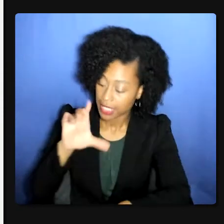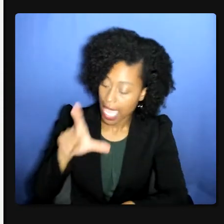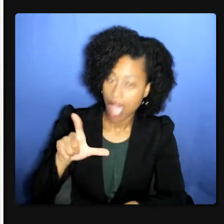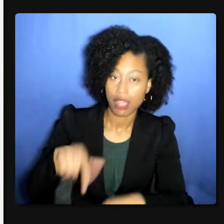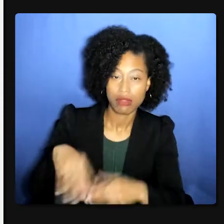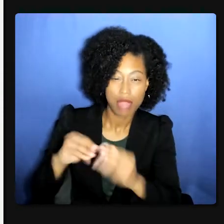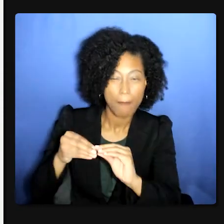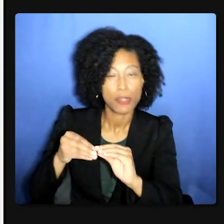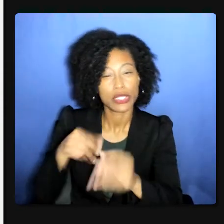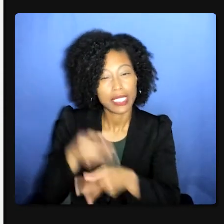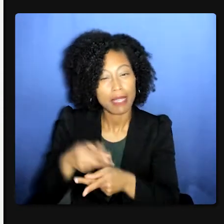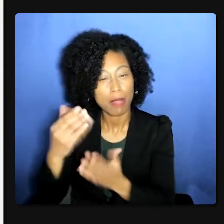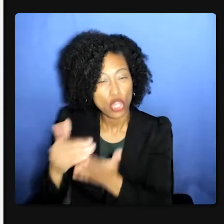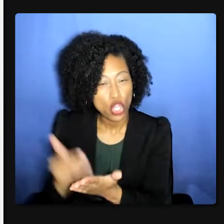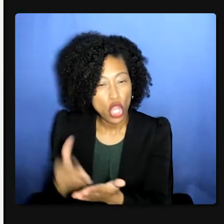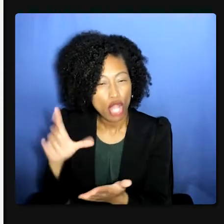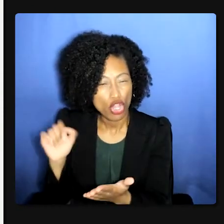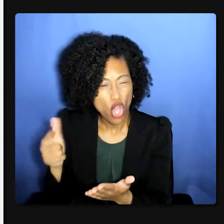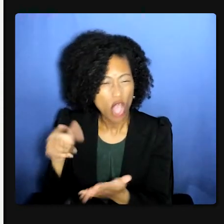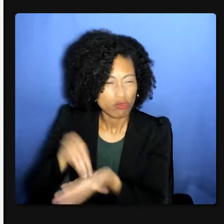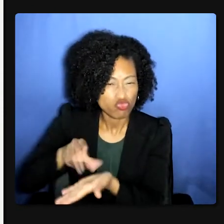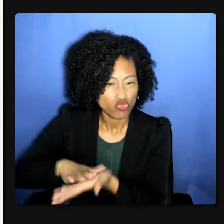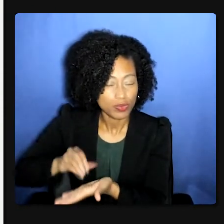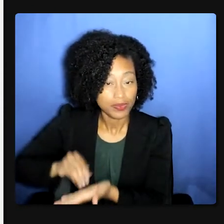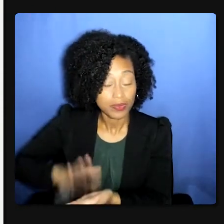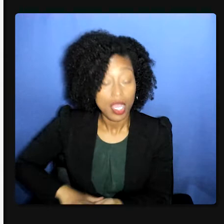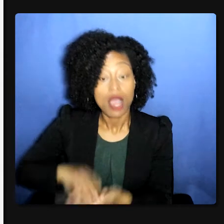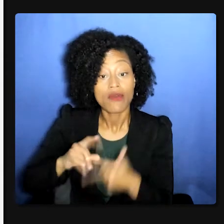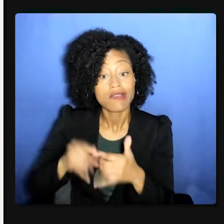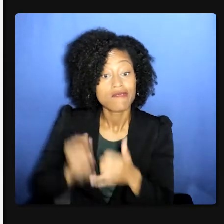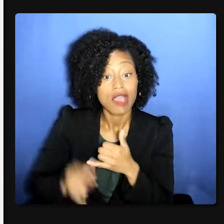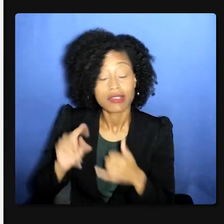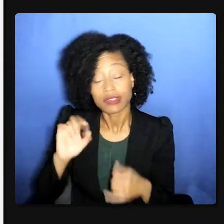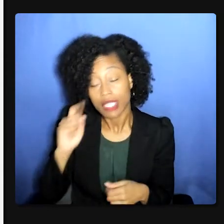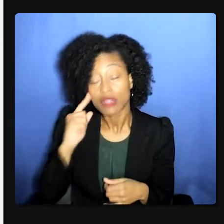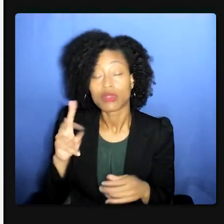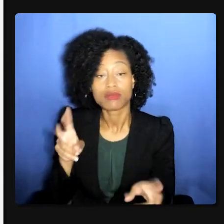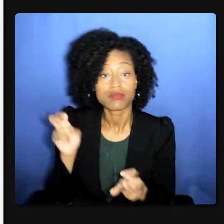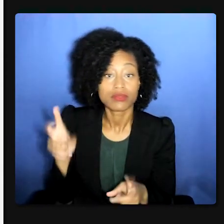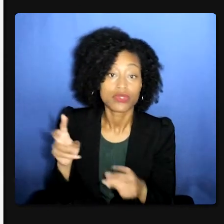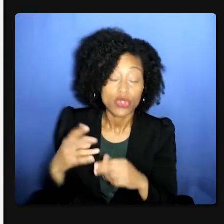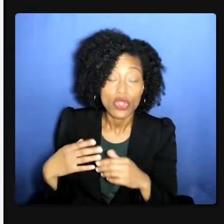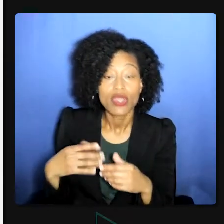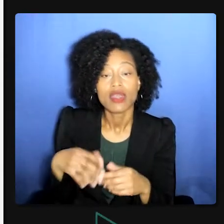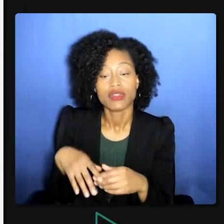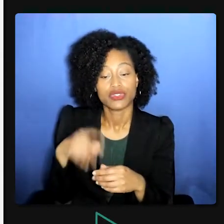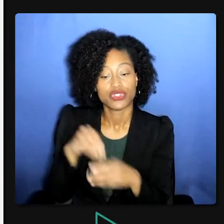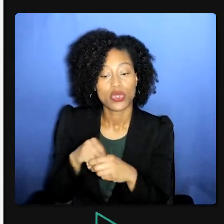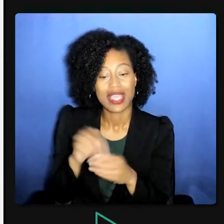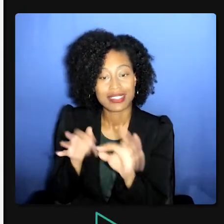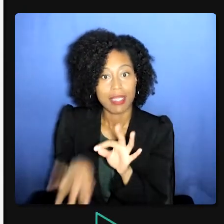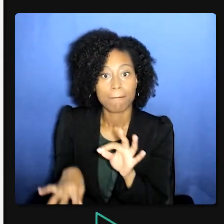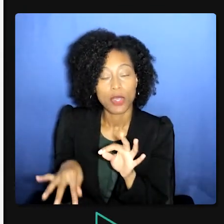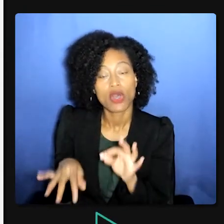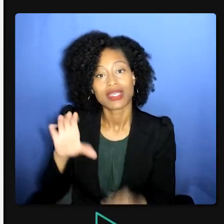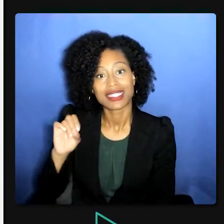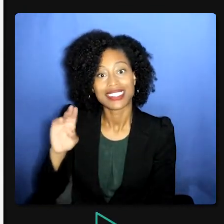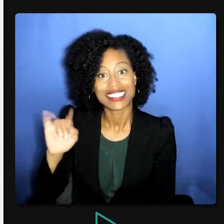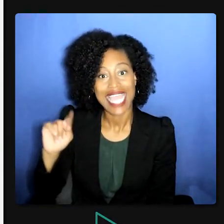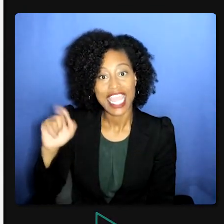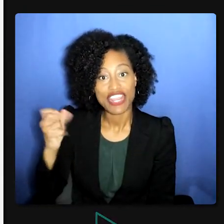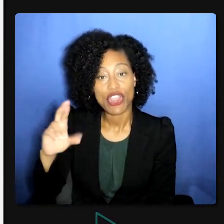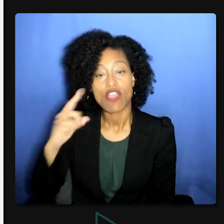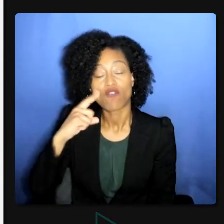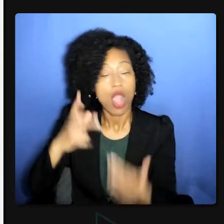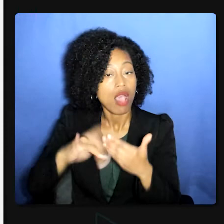organized. And the final task copies the build file quickly to a central blob storage container, ready for downstream stages